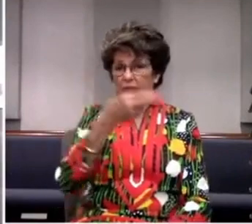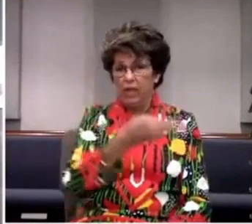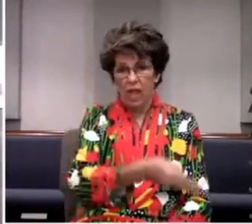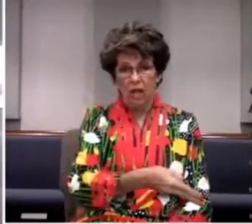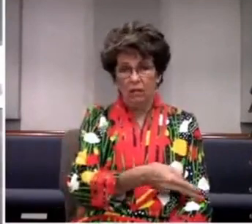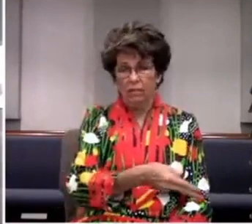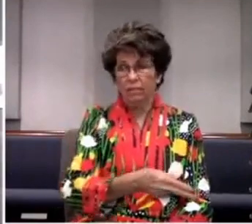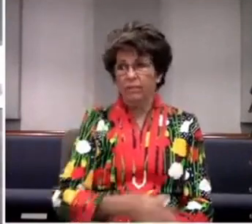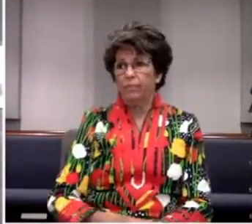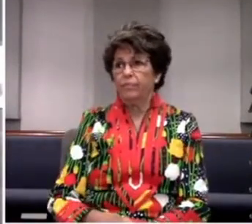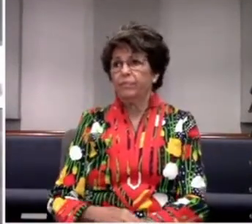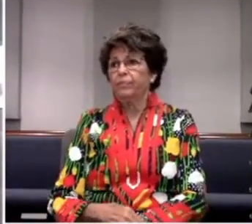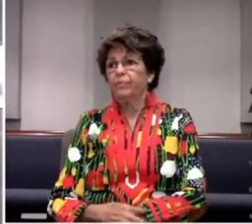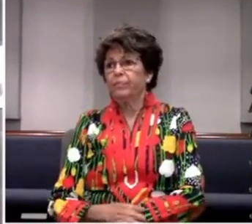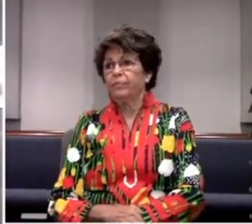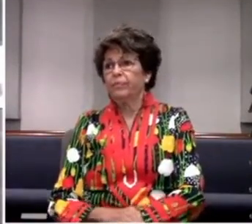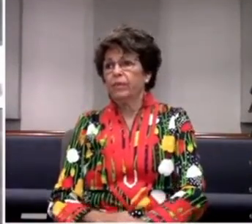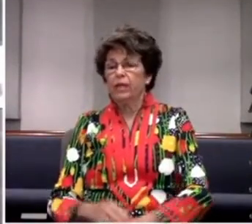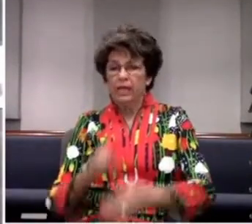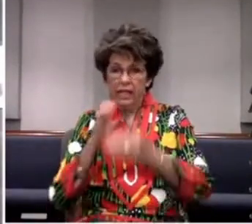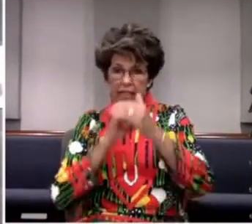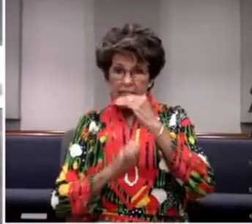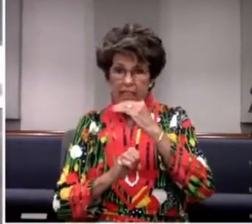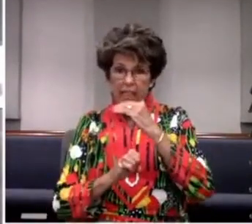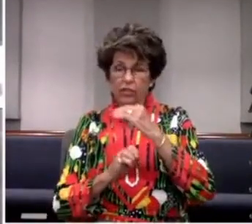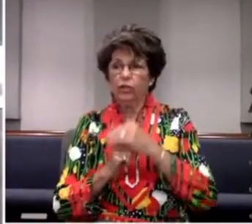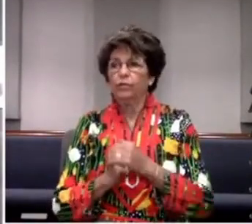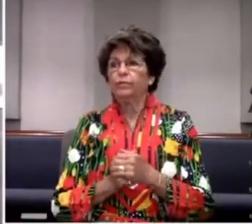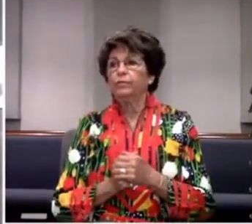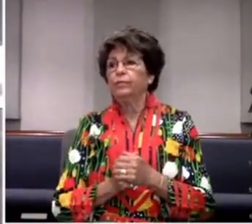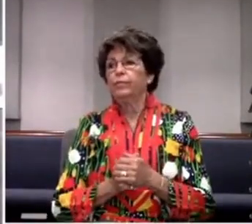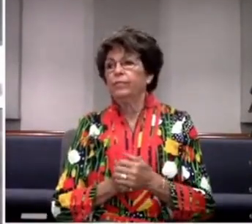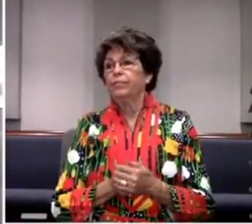Here you need Ezekiel 28. Turn over.